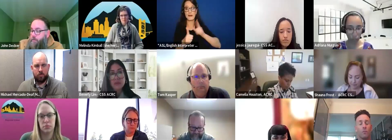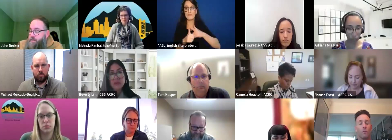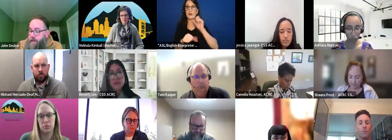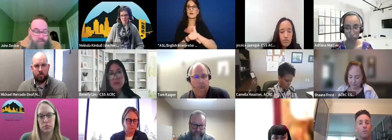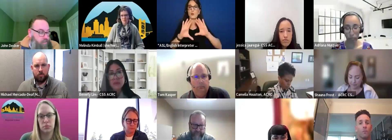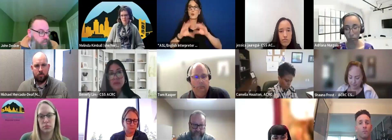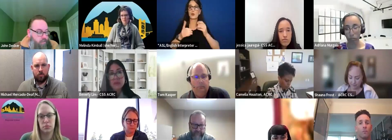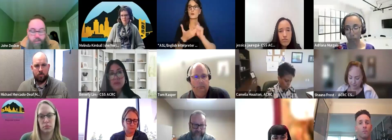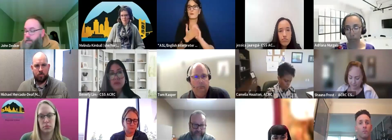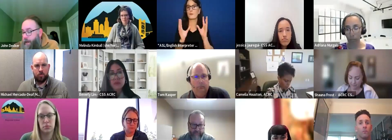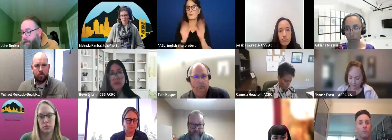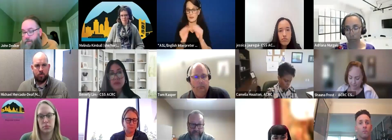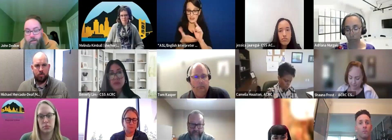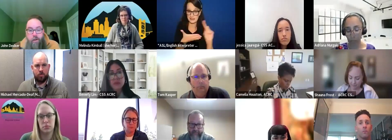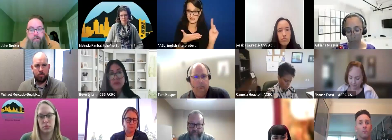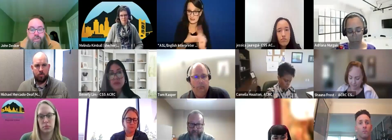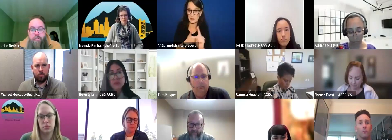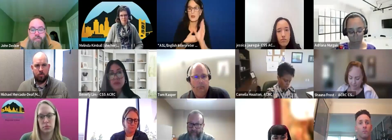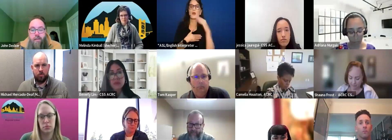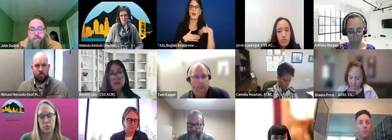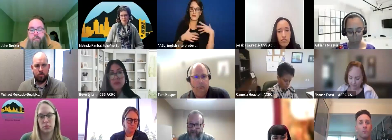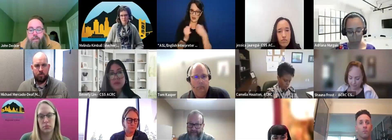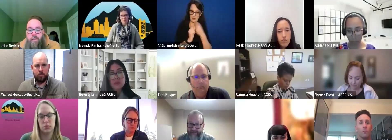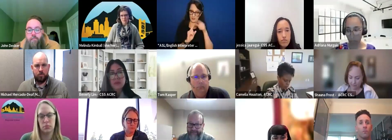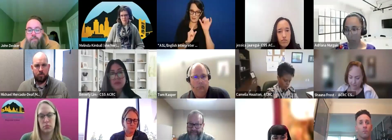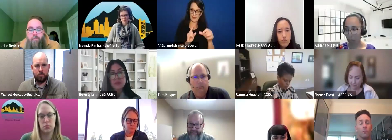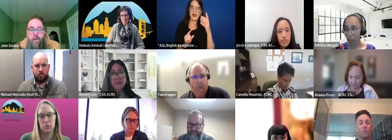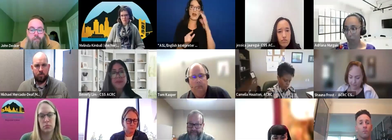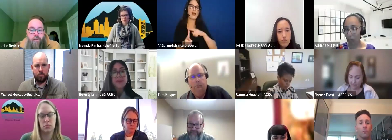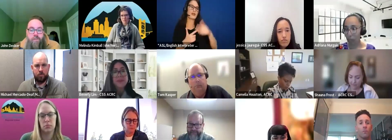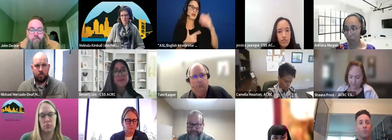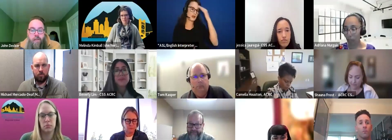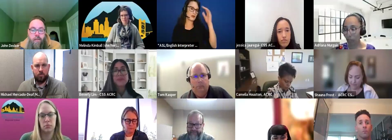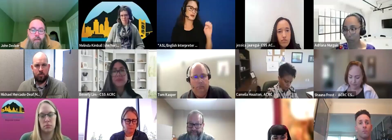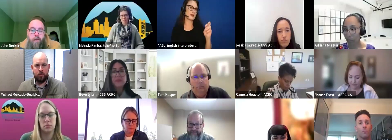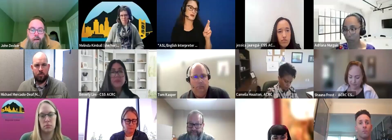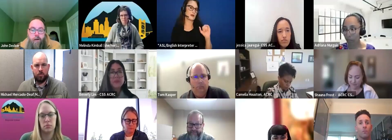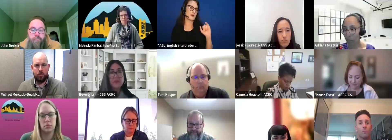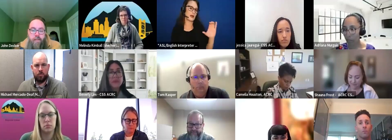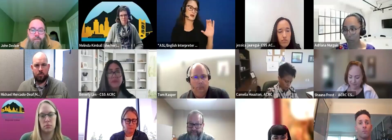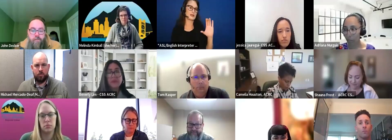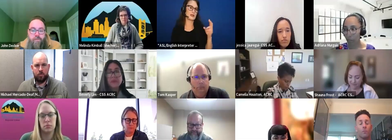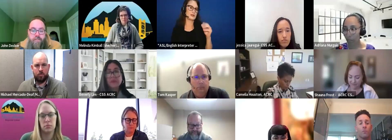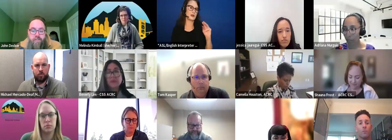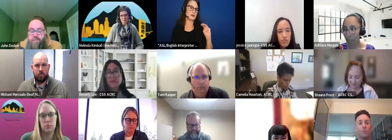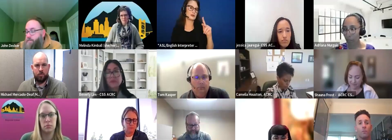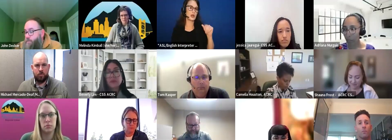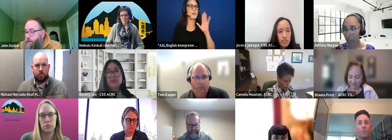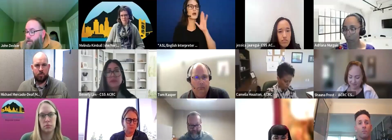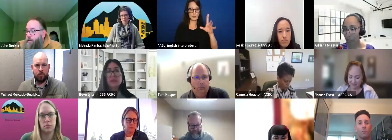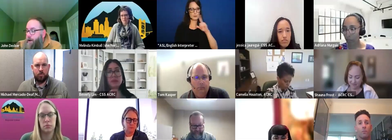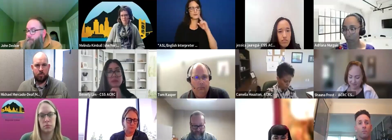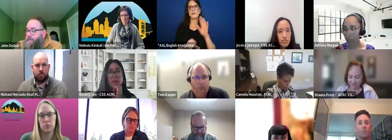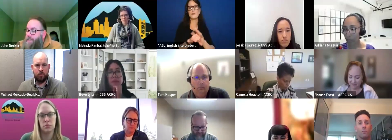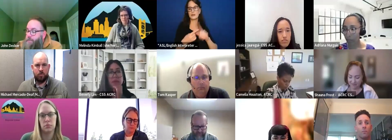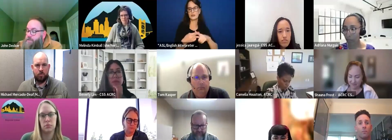weeks about the status on that. And then I know Eric Champa is kind of committed to keeping the provider advisory committee updated through those discussions as